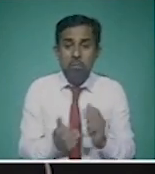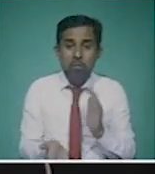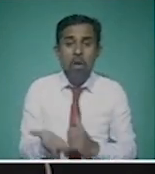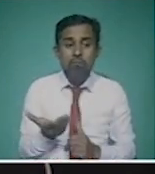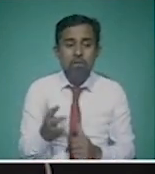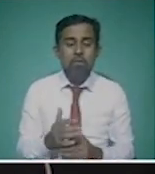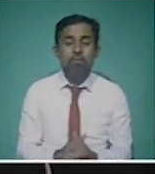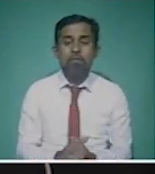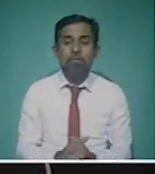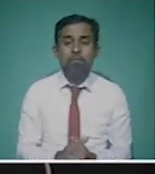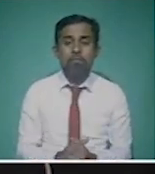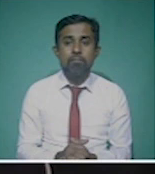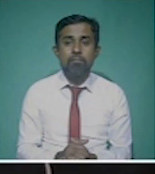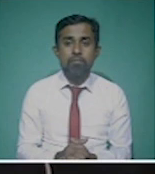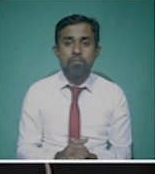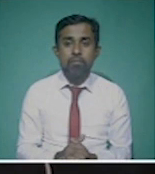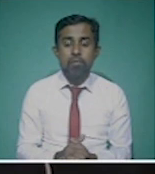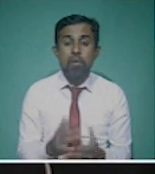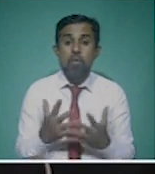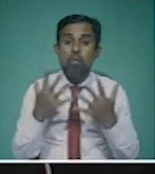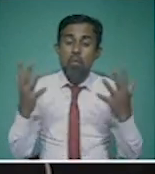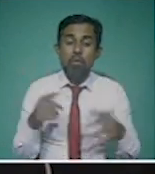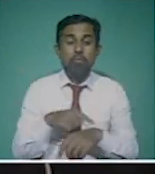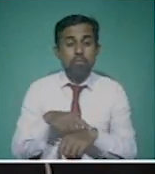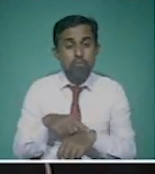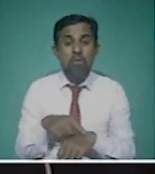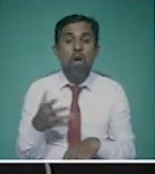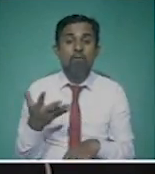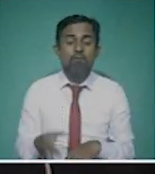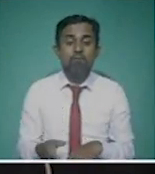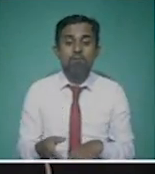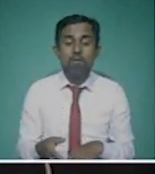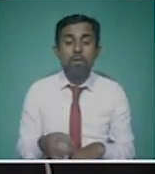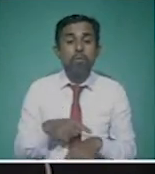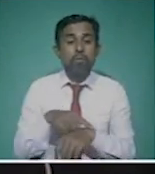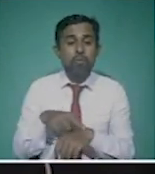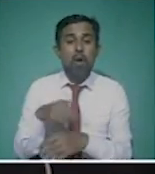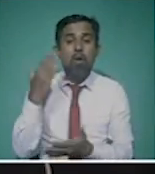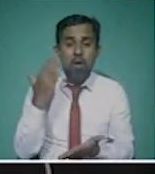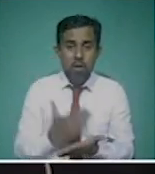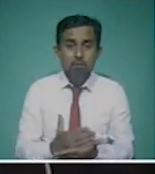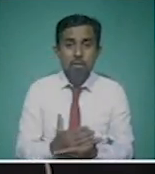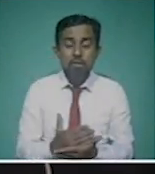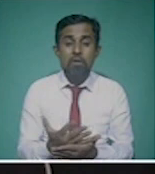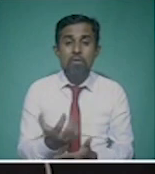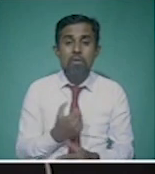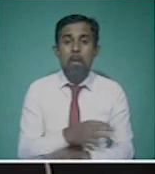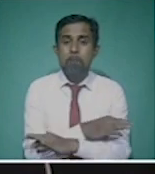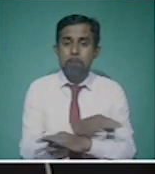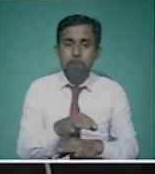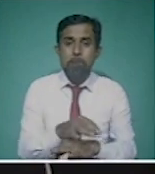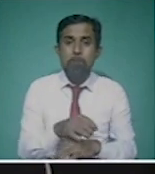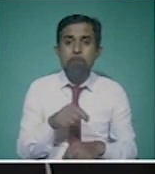which such delays take place, we must also attempt to look at the whole issue in a holistic